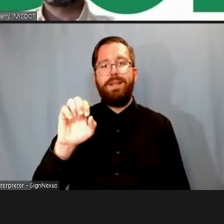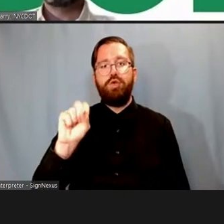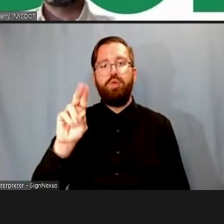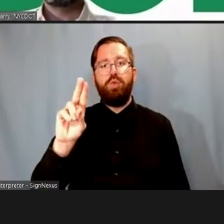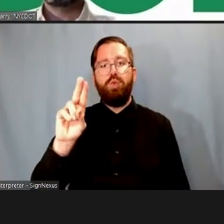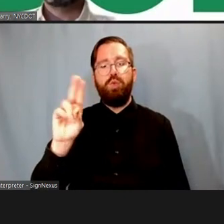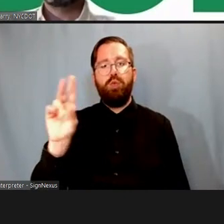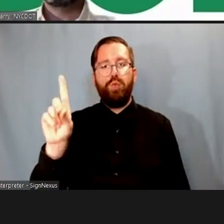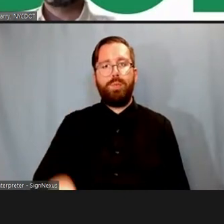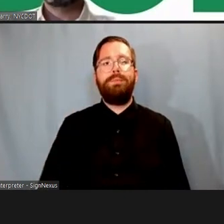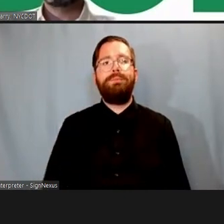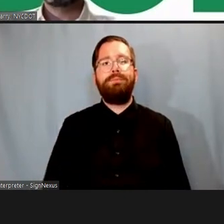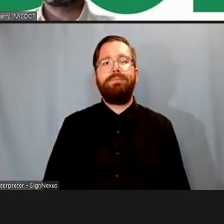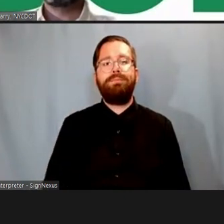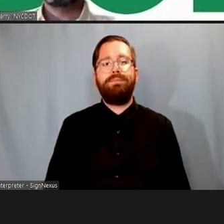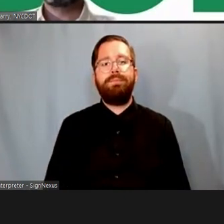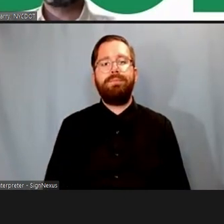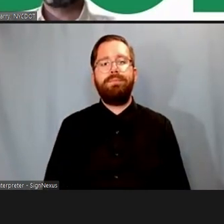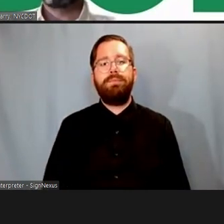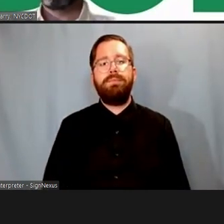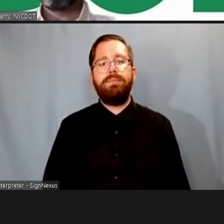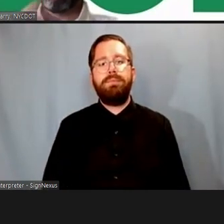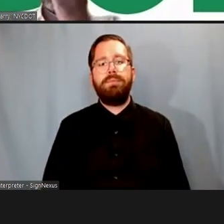lavik quincy jones